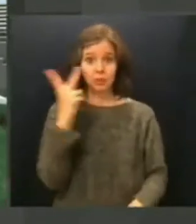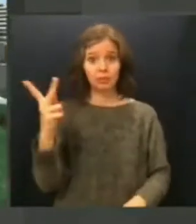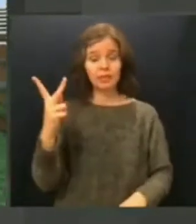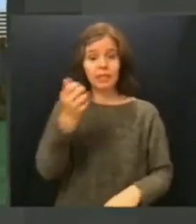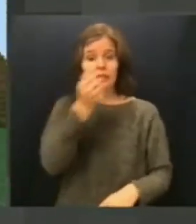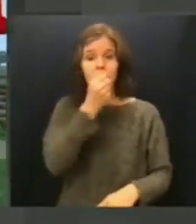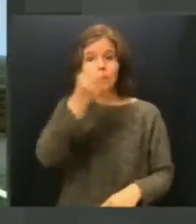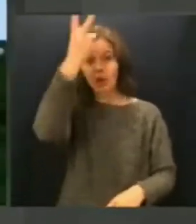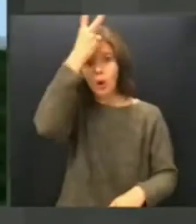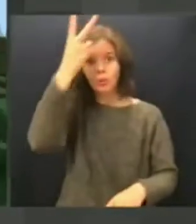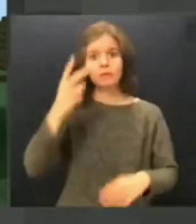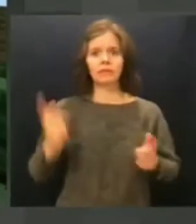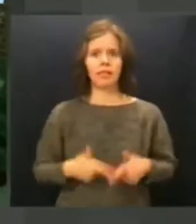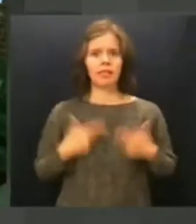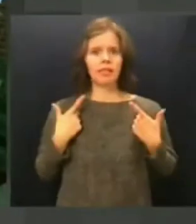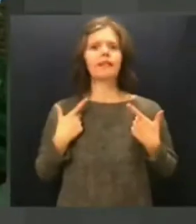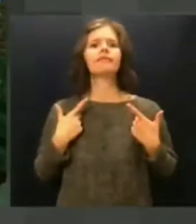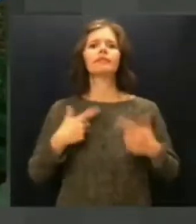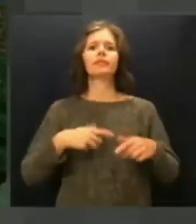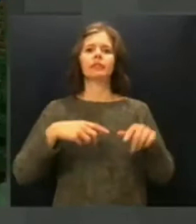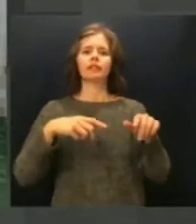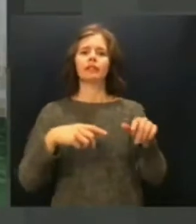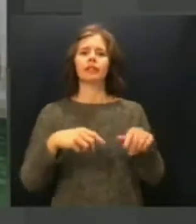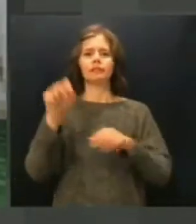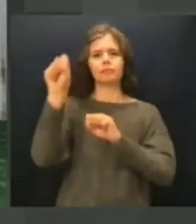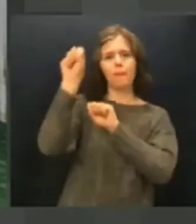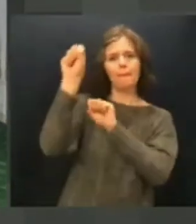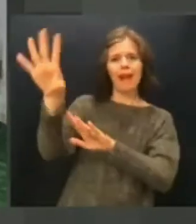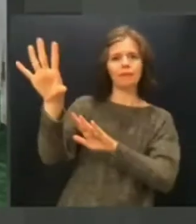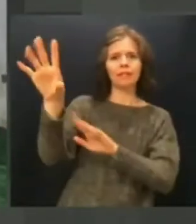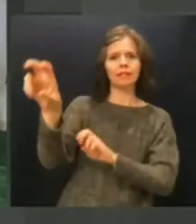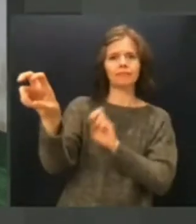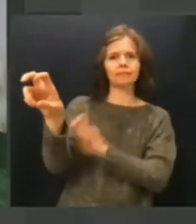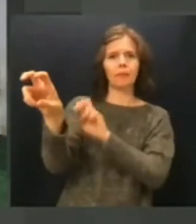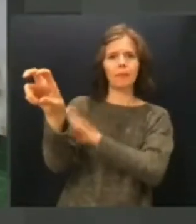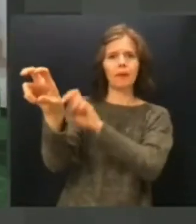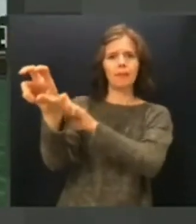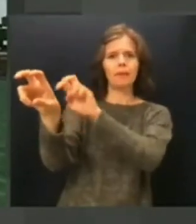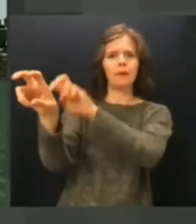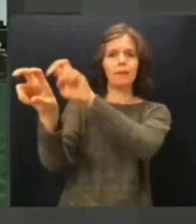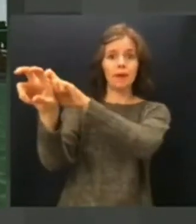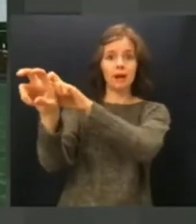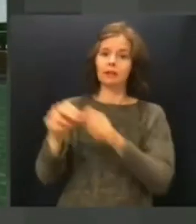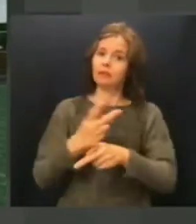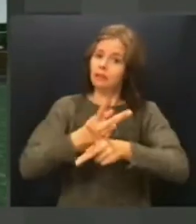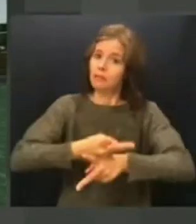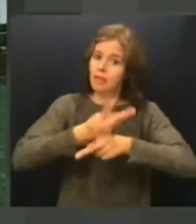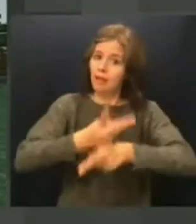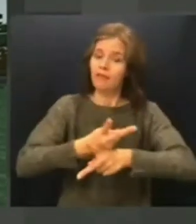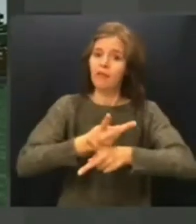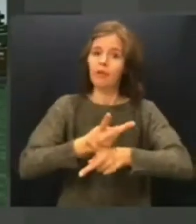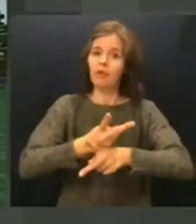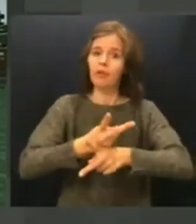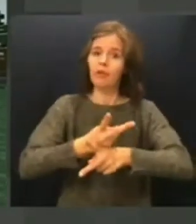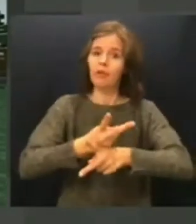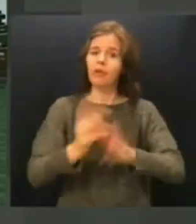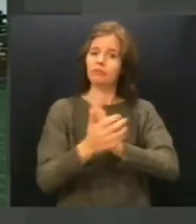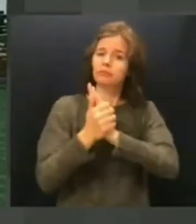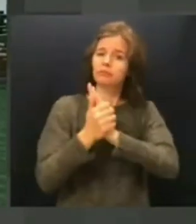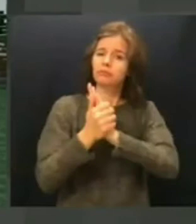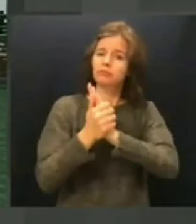and if you aren't careful, they might knock you off. They also have excellent jumping skills.